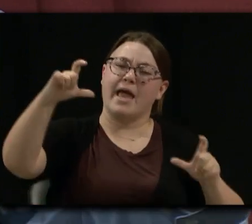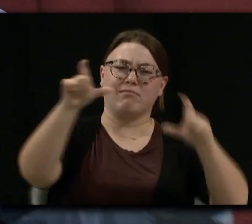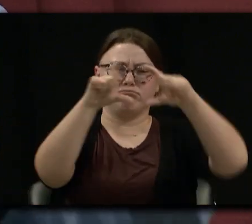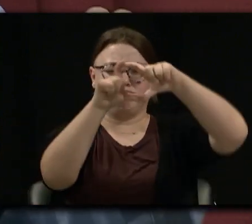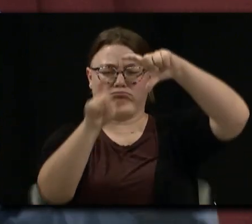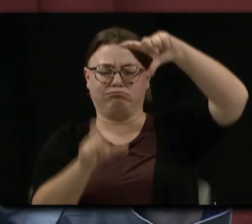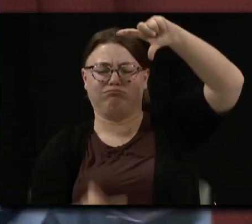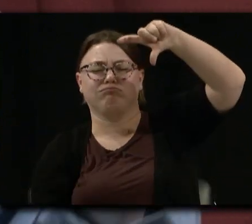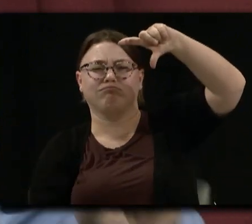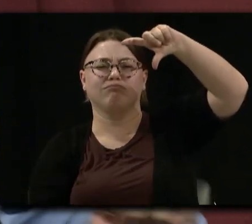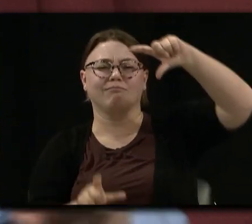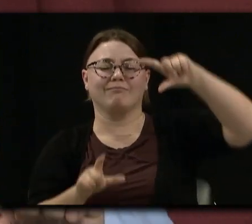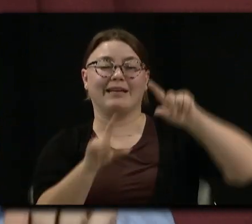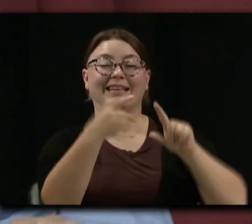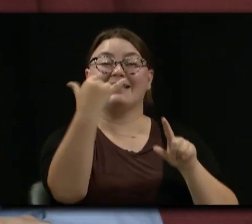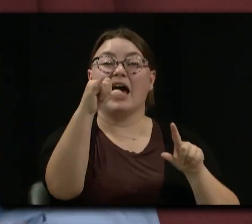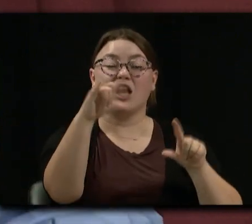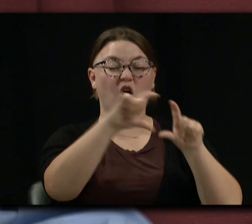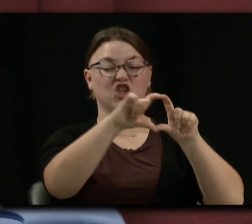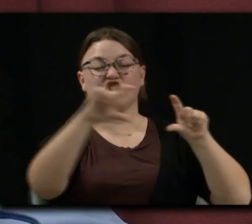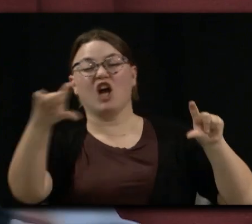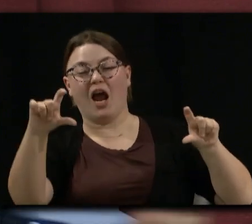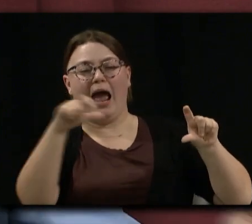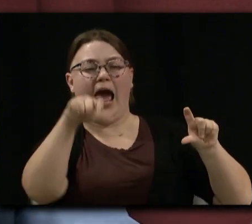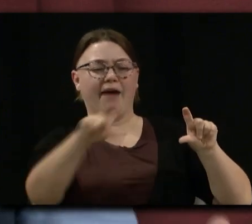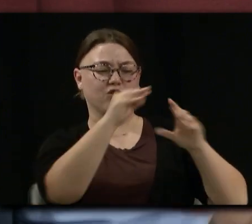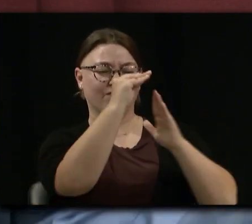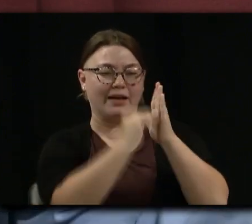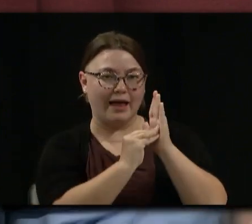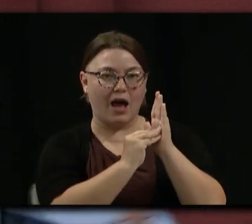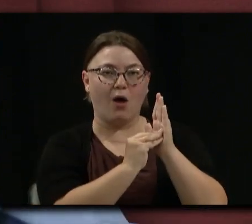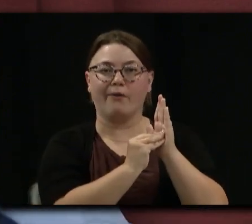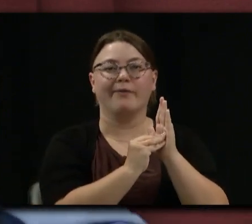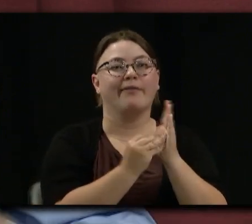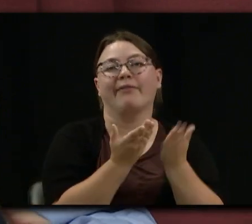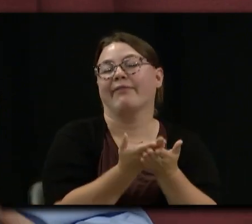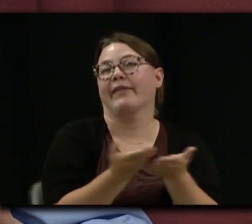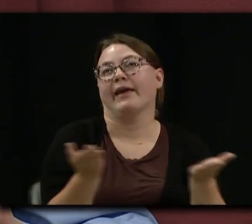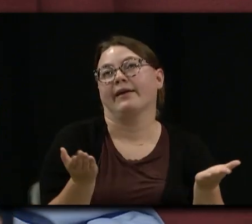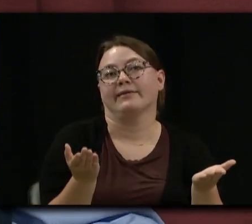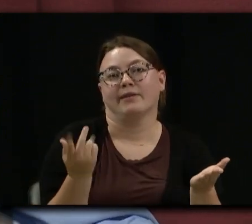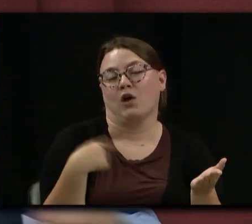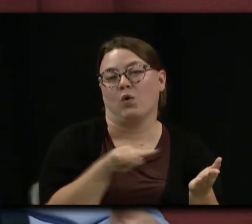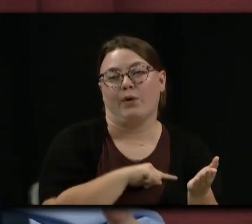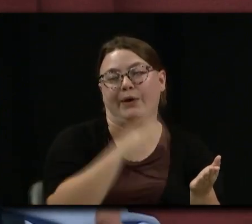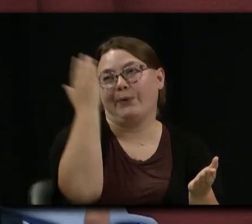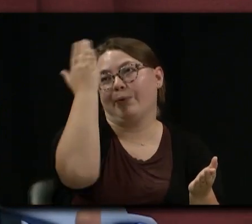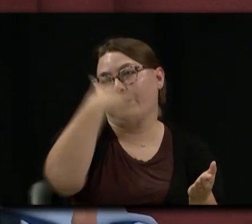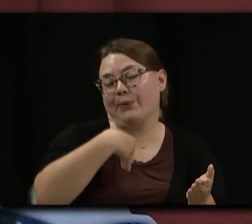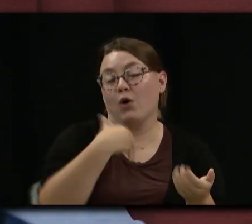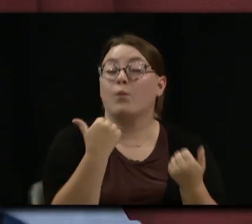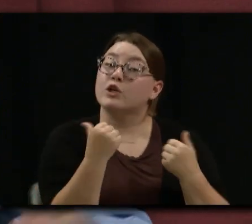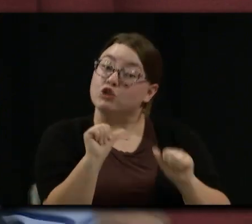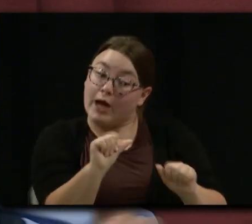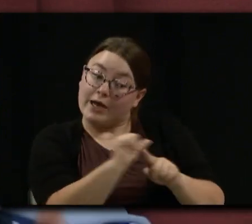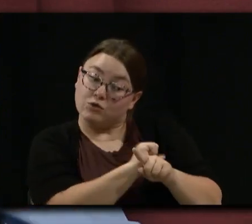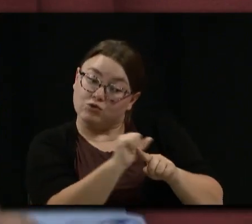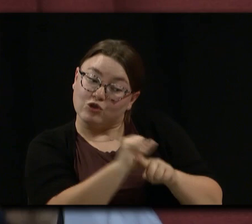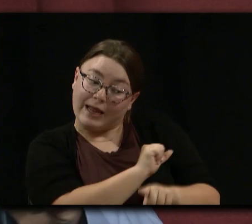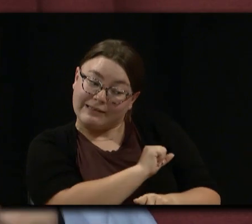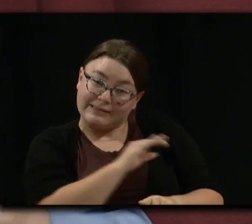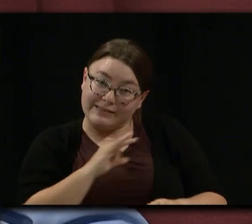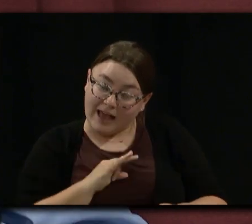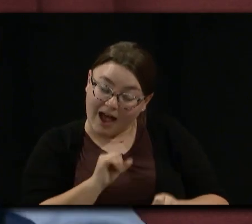it's highlighted in yellow what needs to be filled out. Simply like we try and train our poll workers, but we're asking